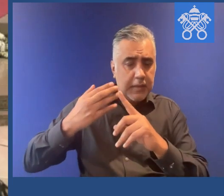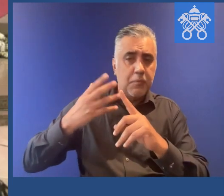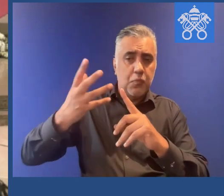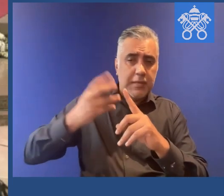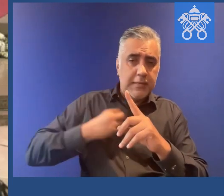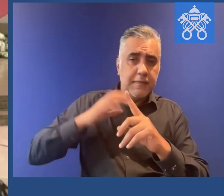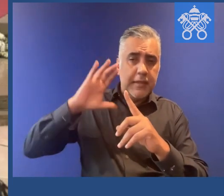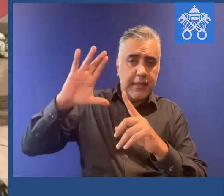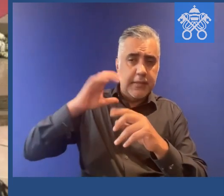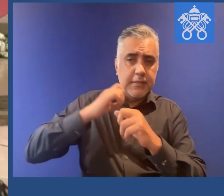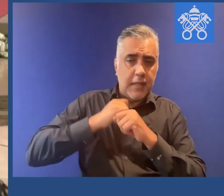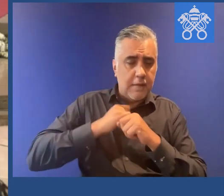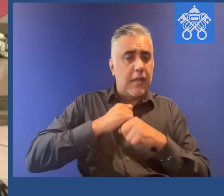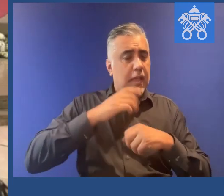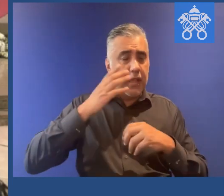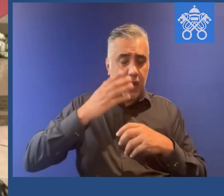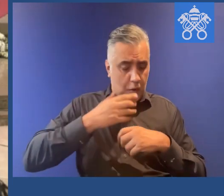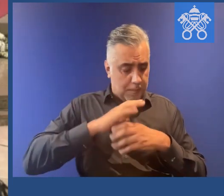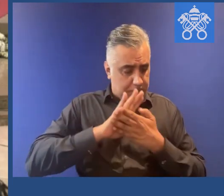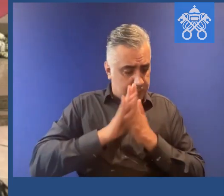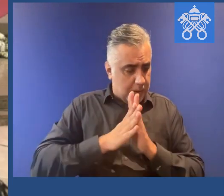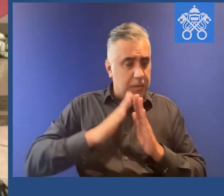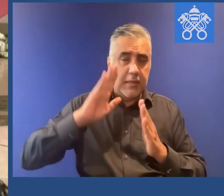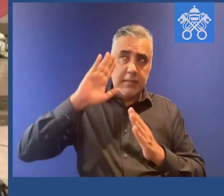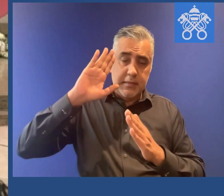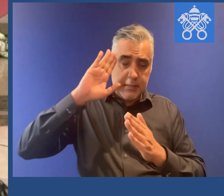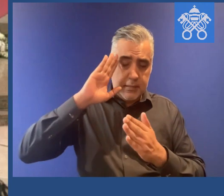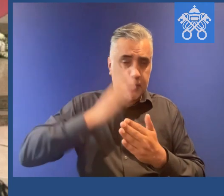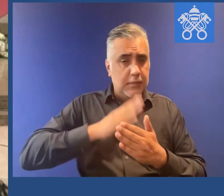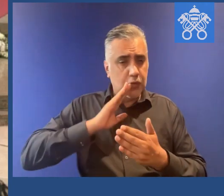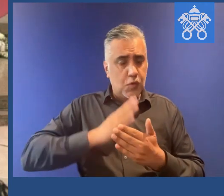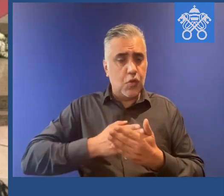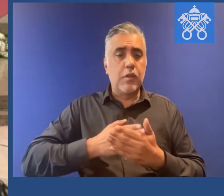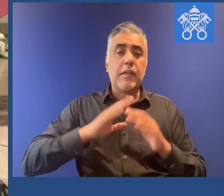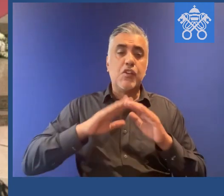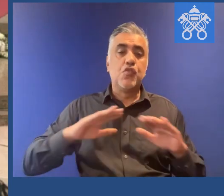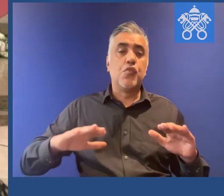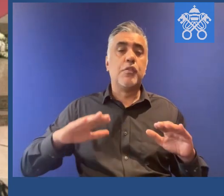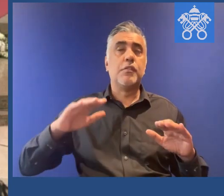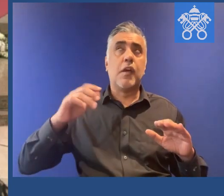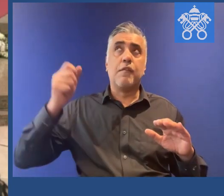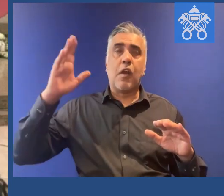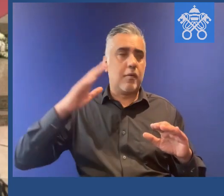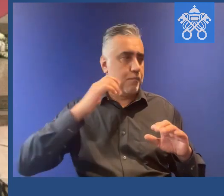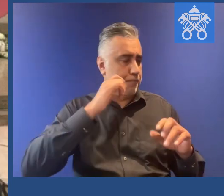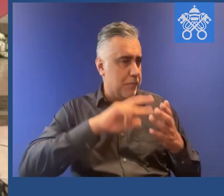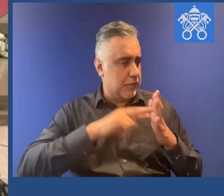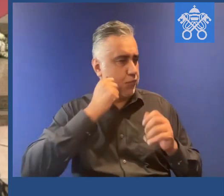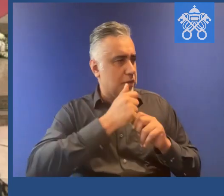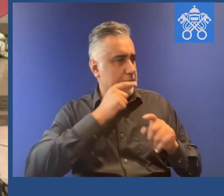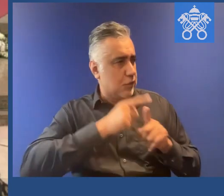love and are made his sons and daughters. And if children of God, also brothers and sisters to one